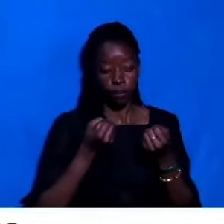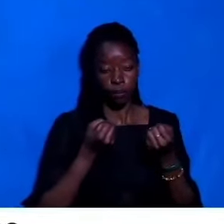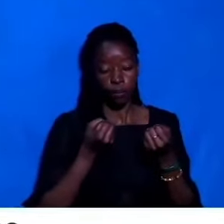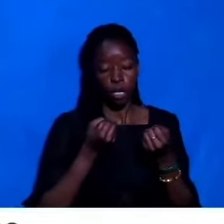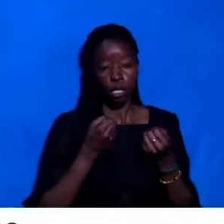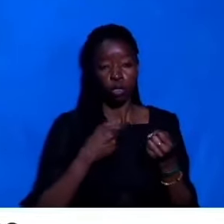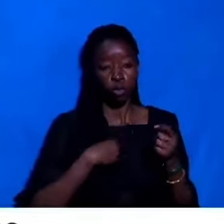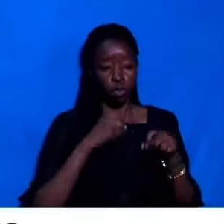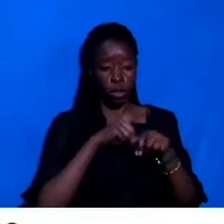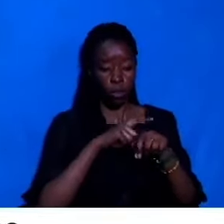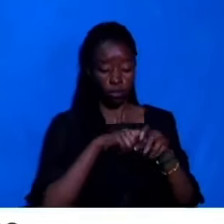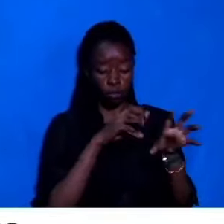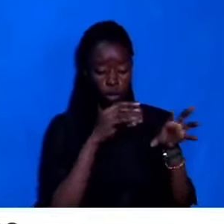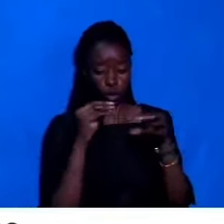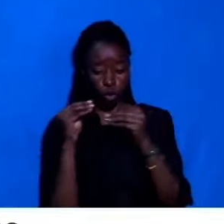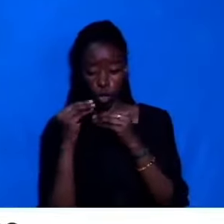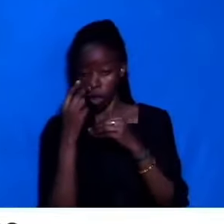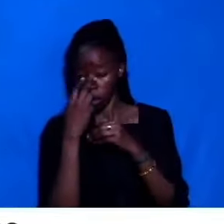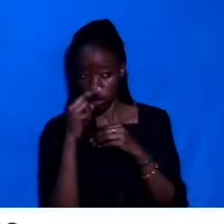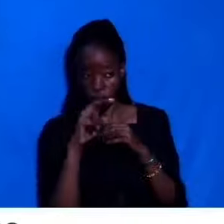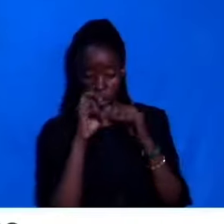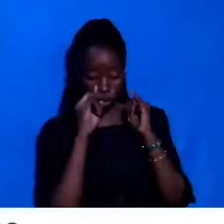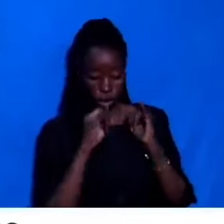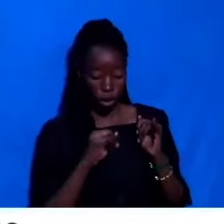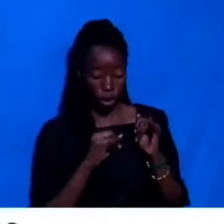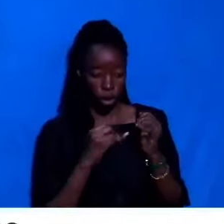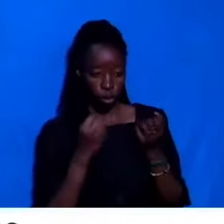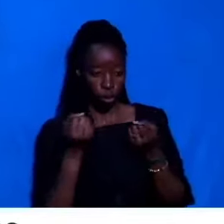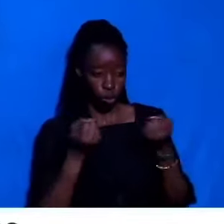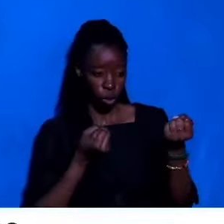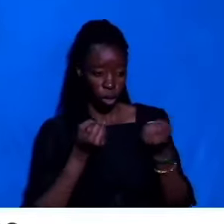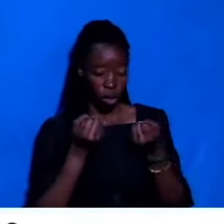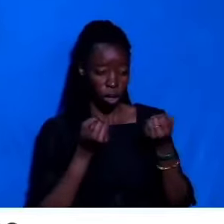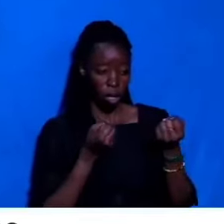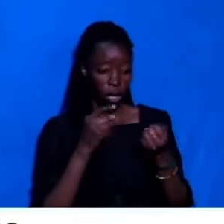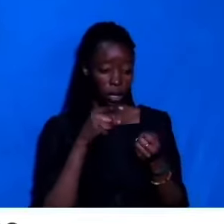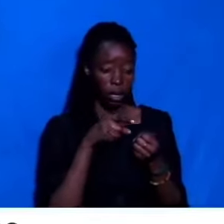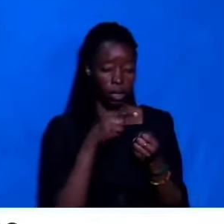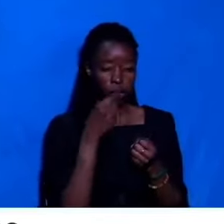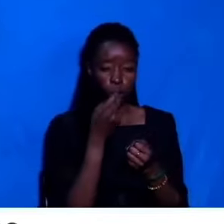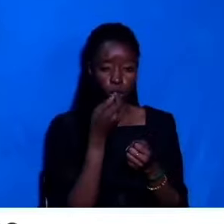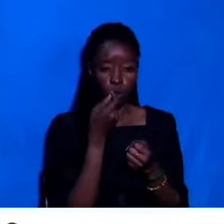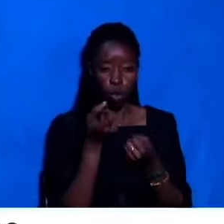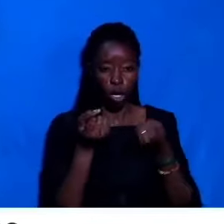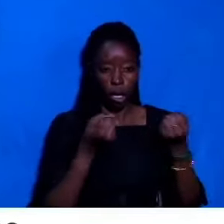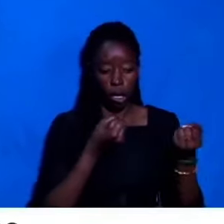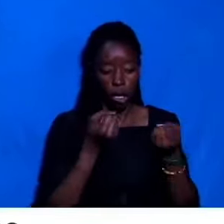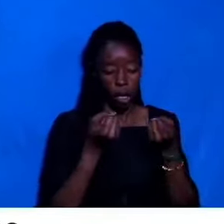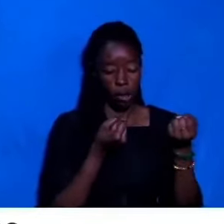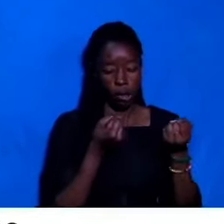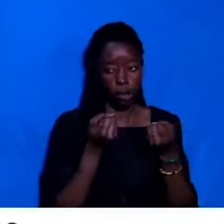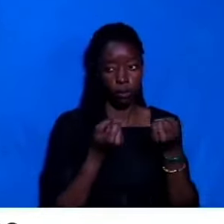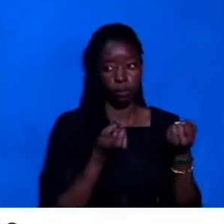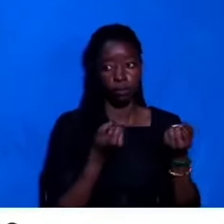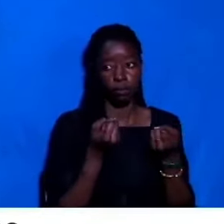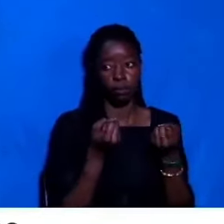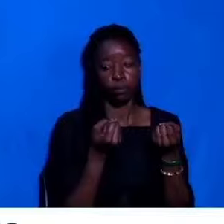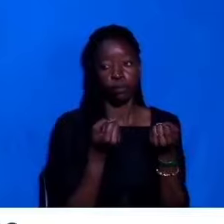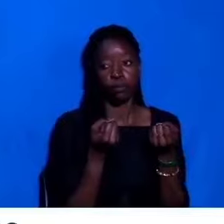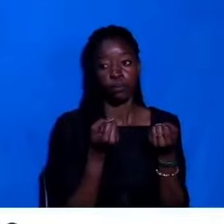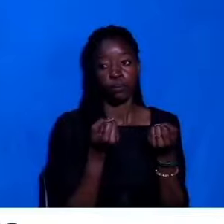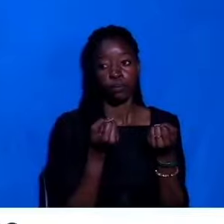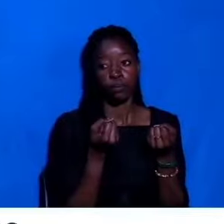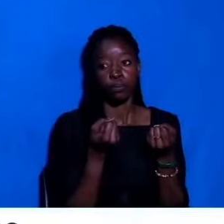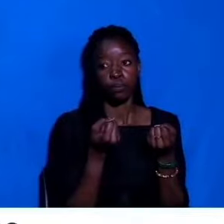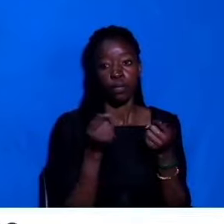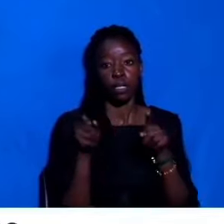new car. It was this, you know, these are dudu cars, like the one I drive here. And Malimo has also